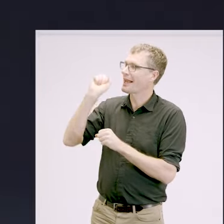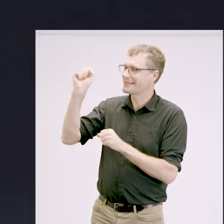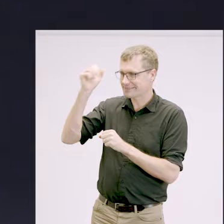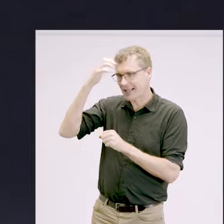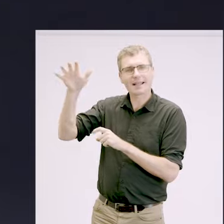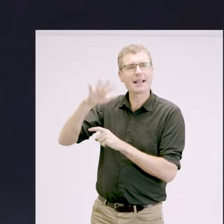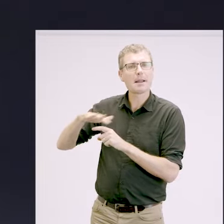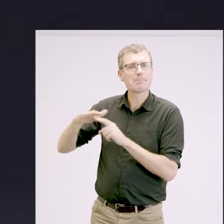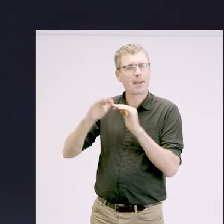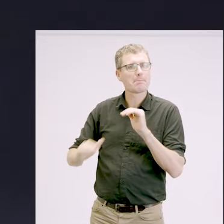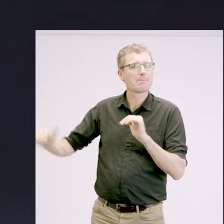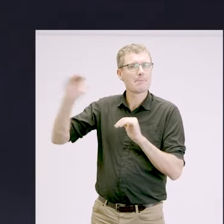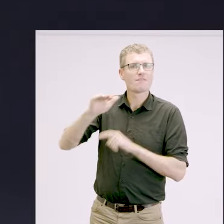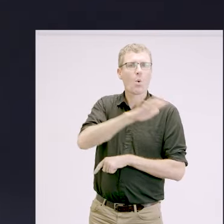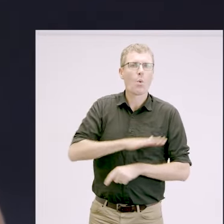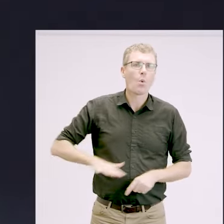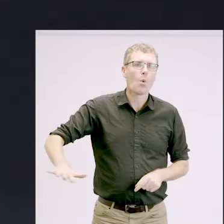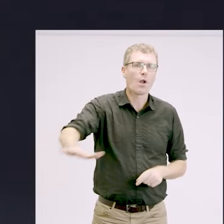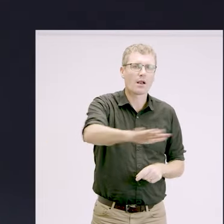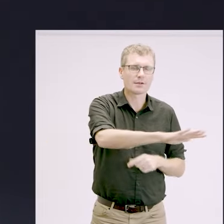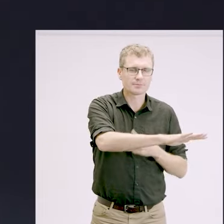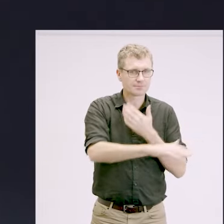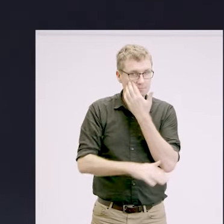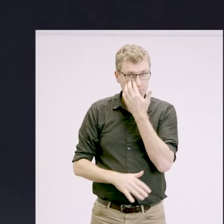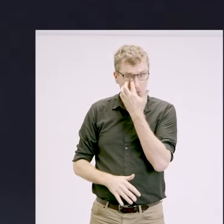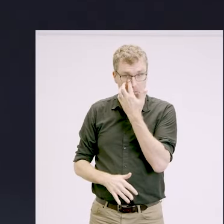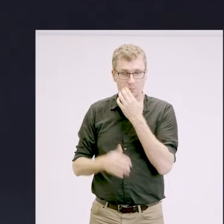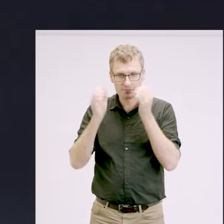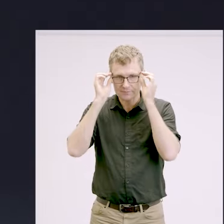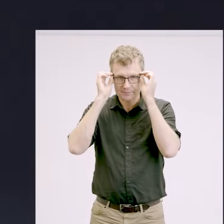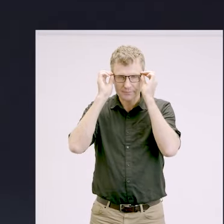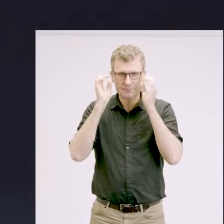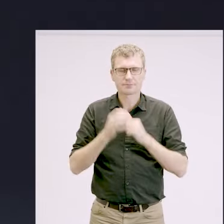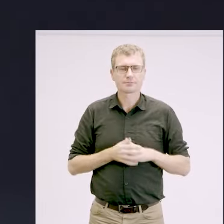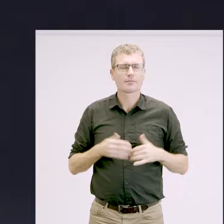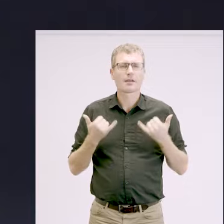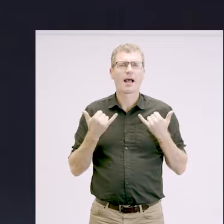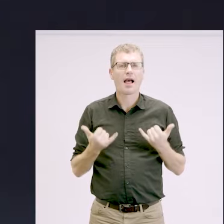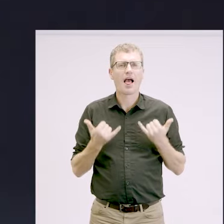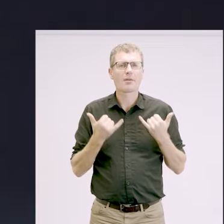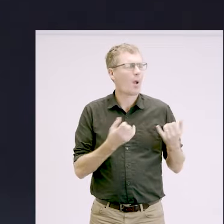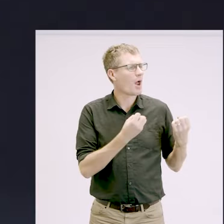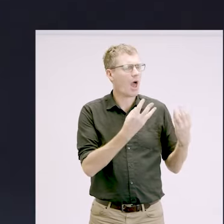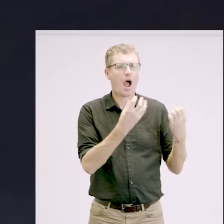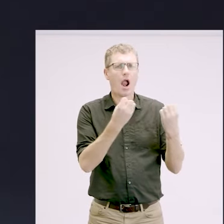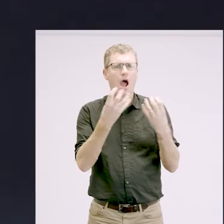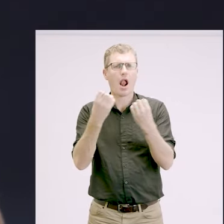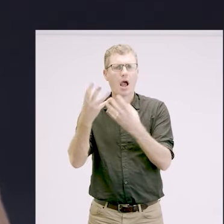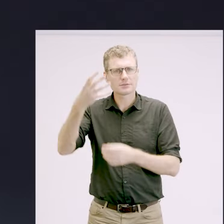kingdom is above all kingdoms, right? We live in a time of